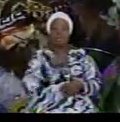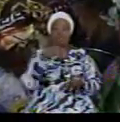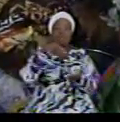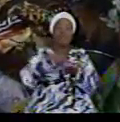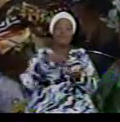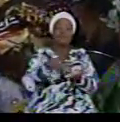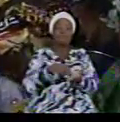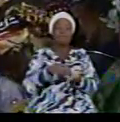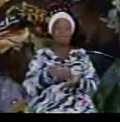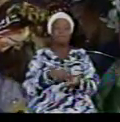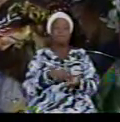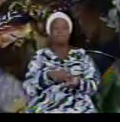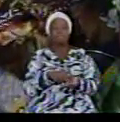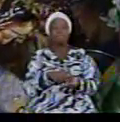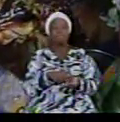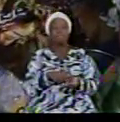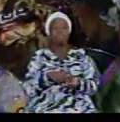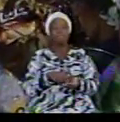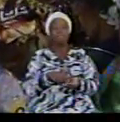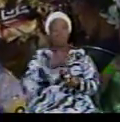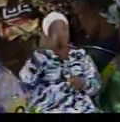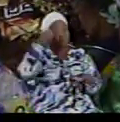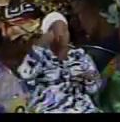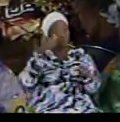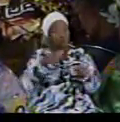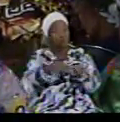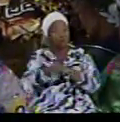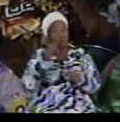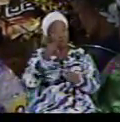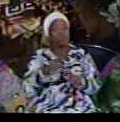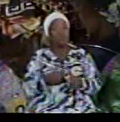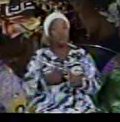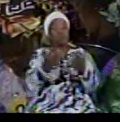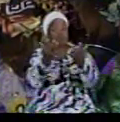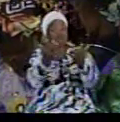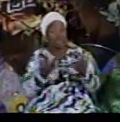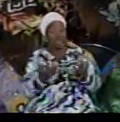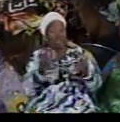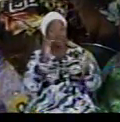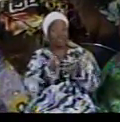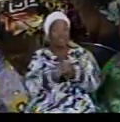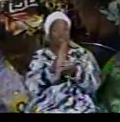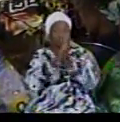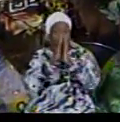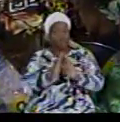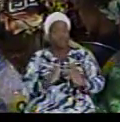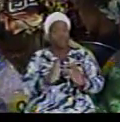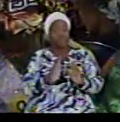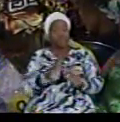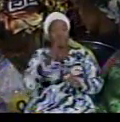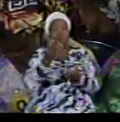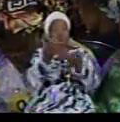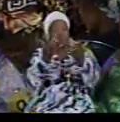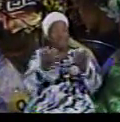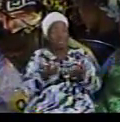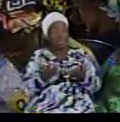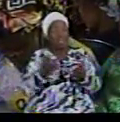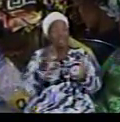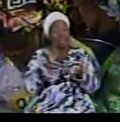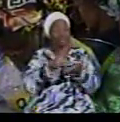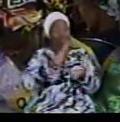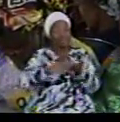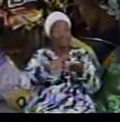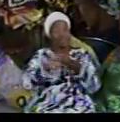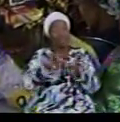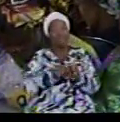up. And remember, you desire that peace. You desire that